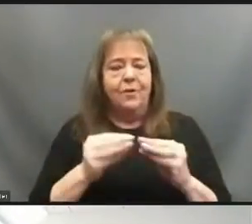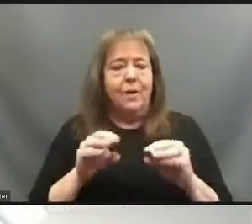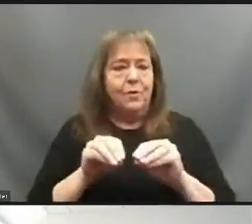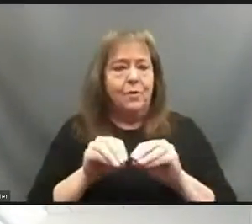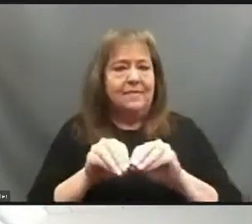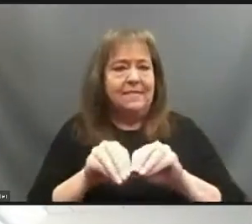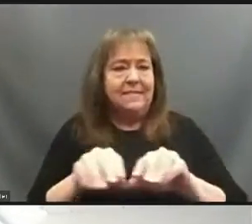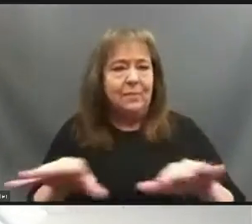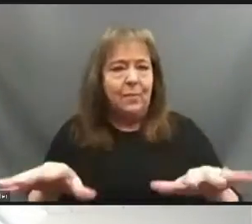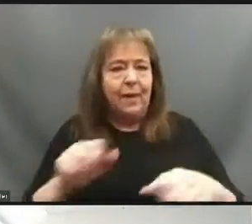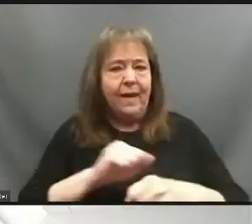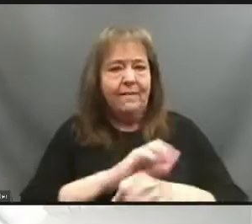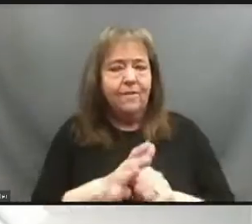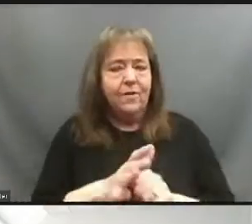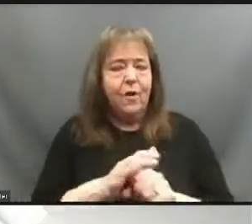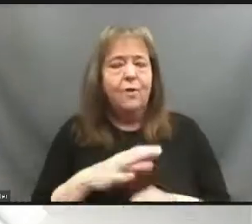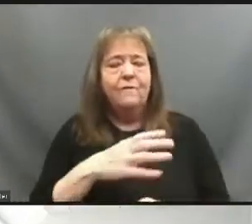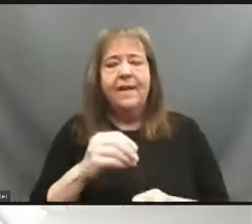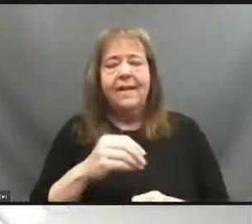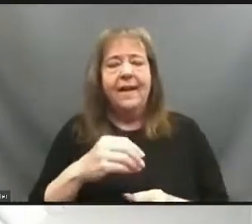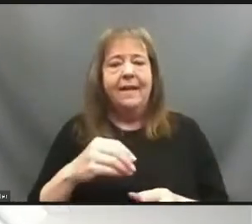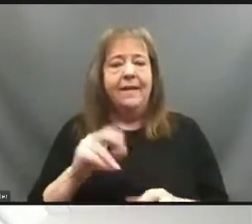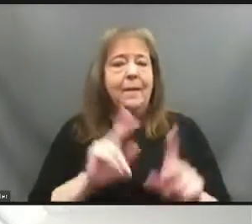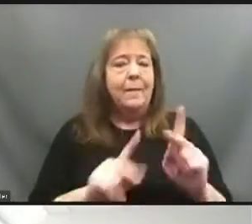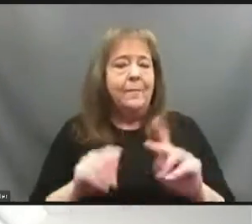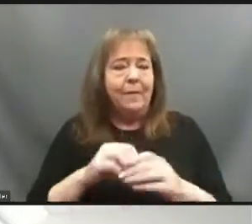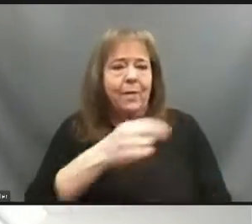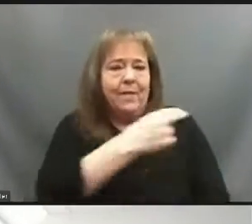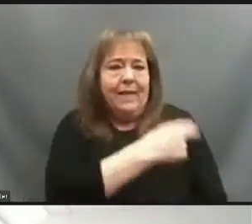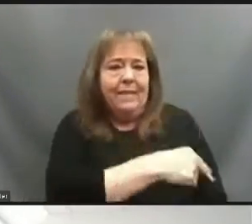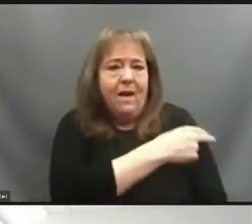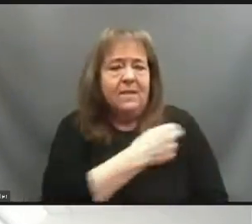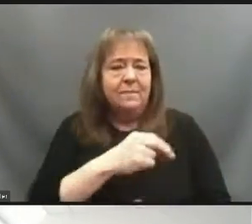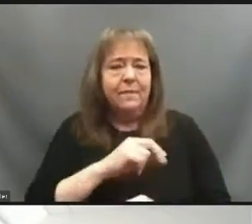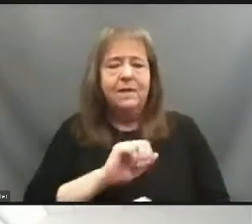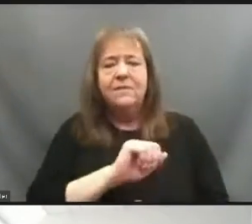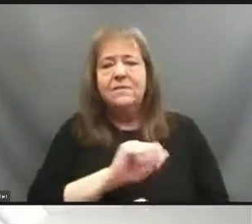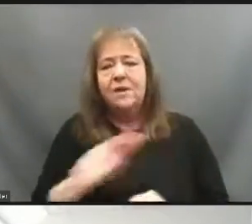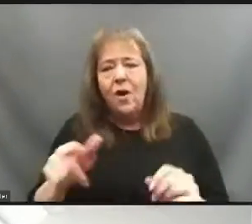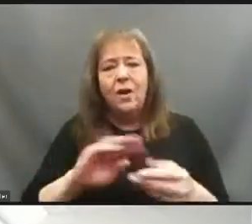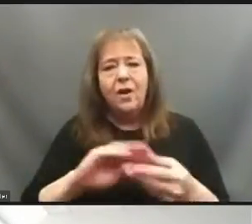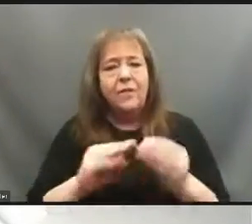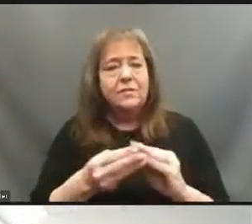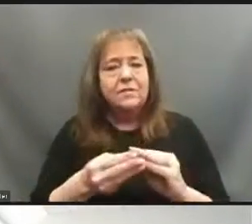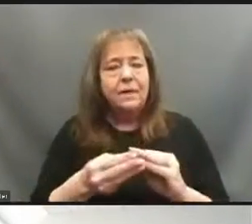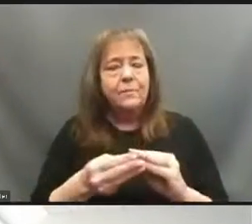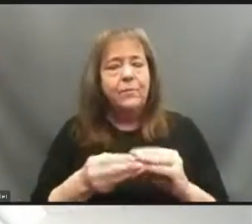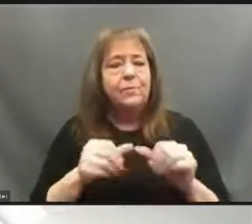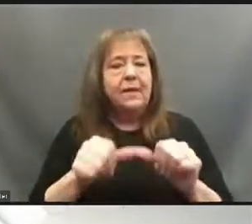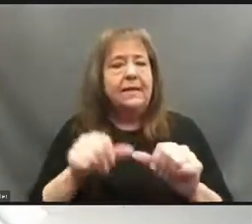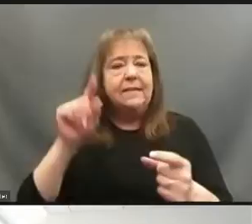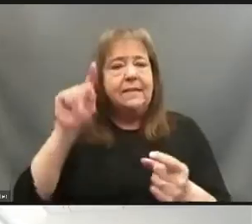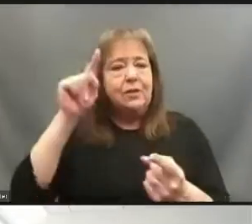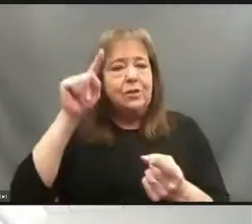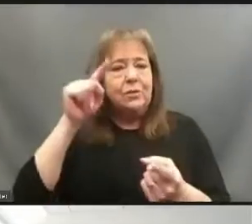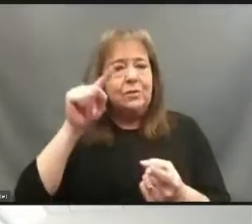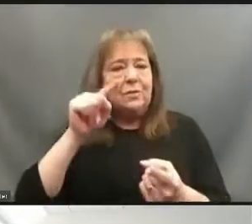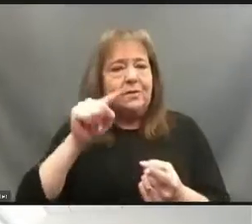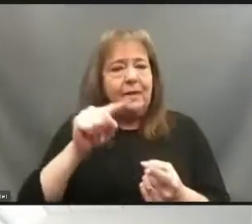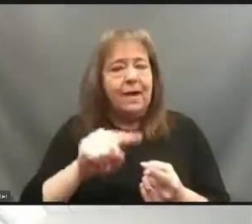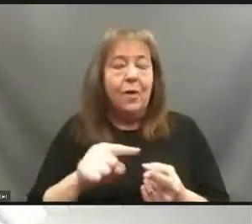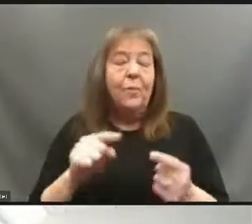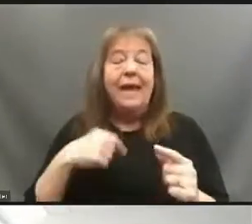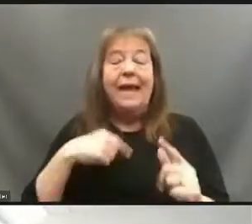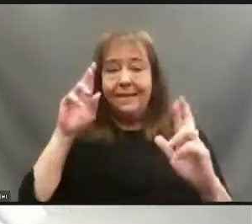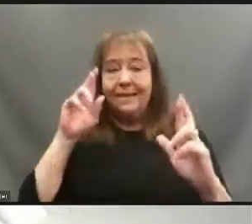as hospitalizations and pressure on the hospital will continue to trend downwards. And we've been seeing this slow trend. Our